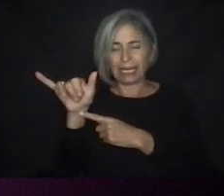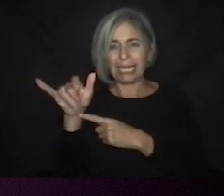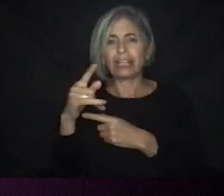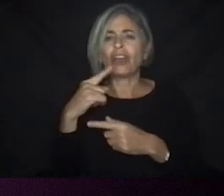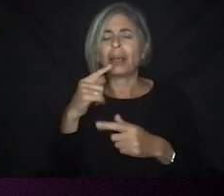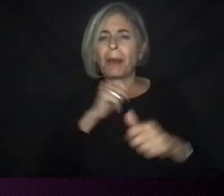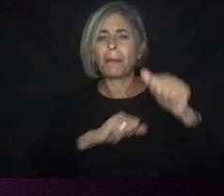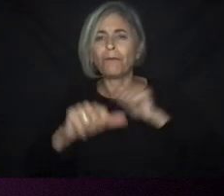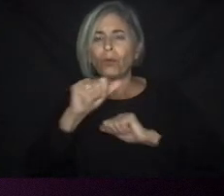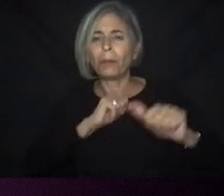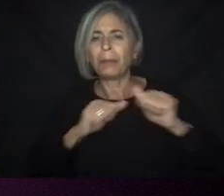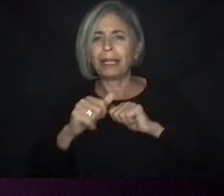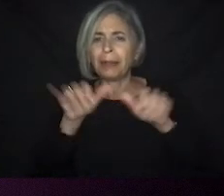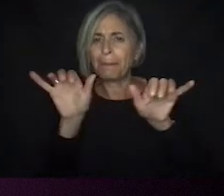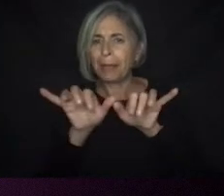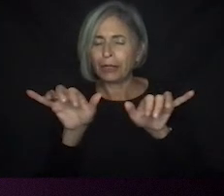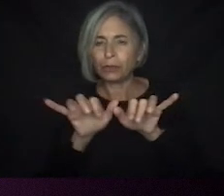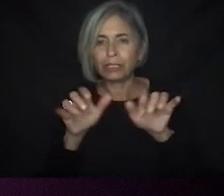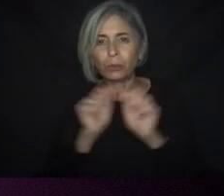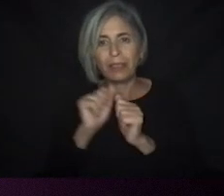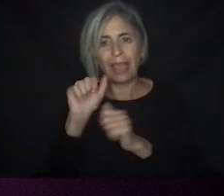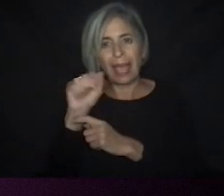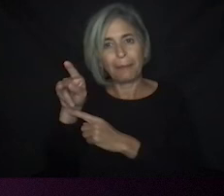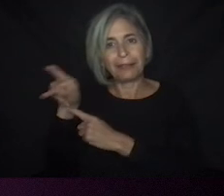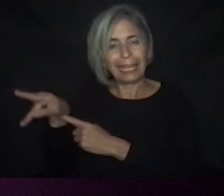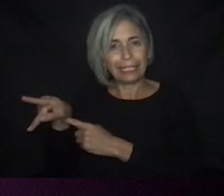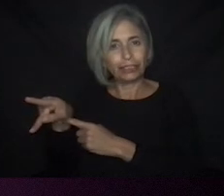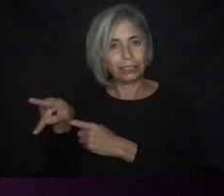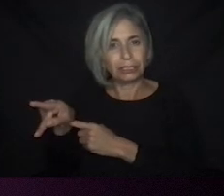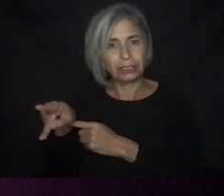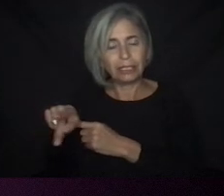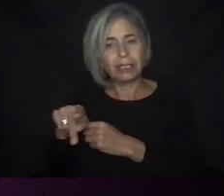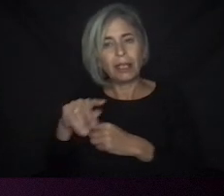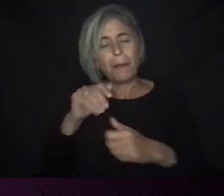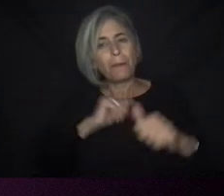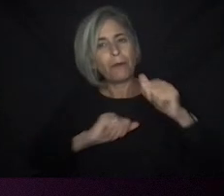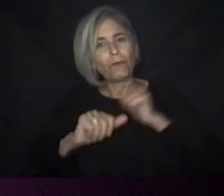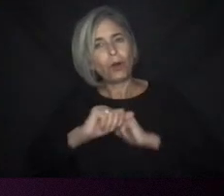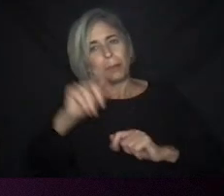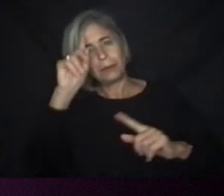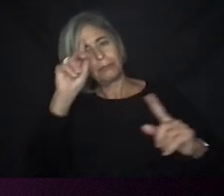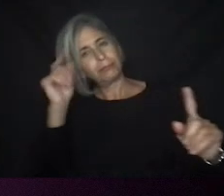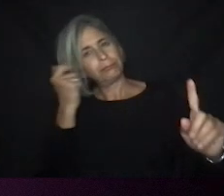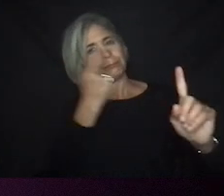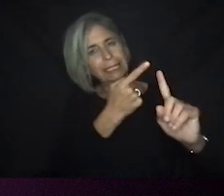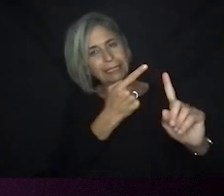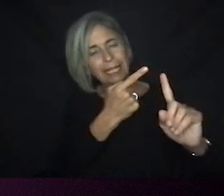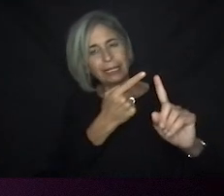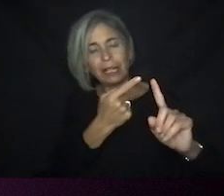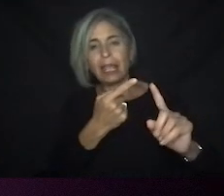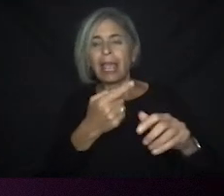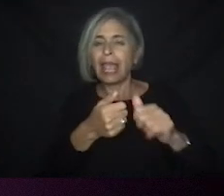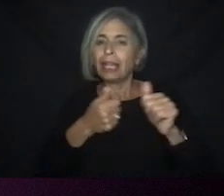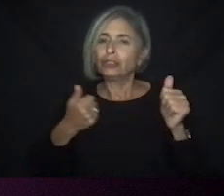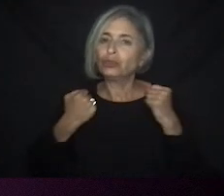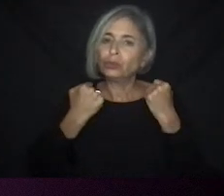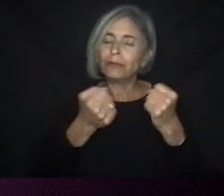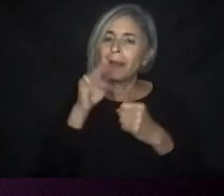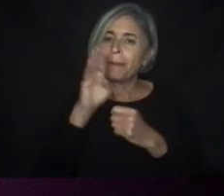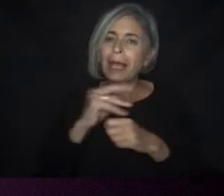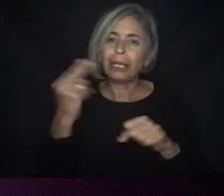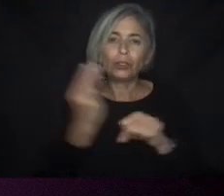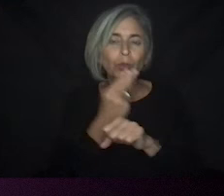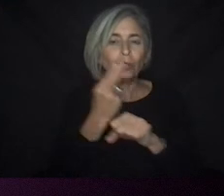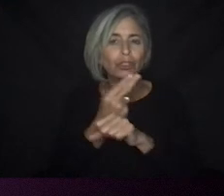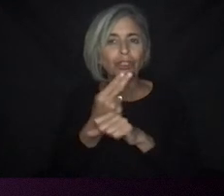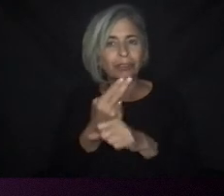metrics and applications. And really just talking about performance-driven mindset, but driven by user use cases.